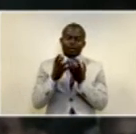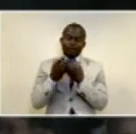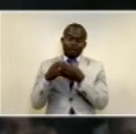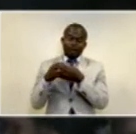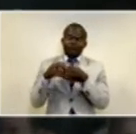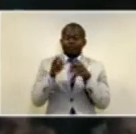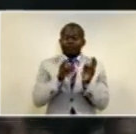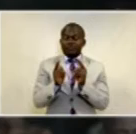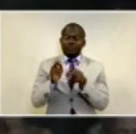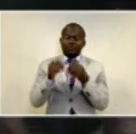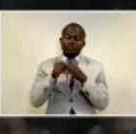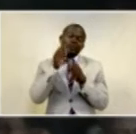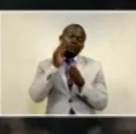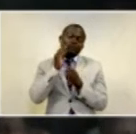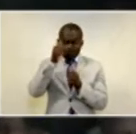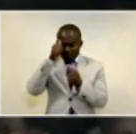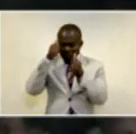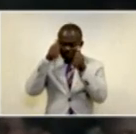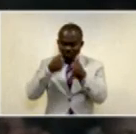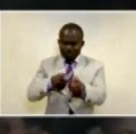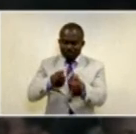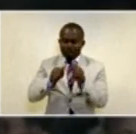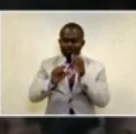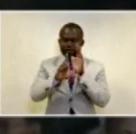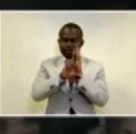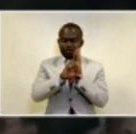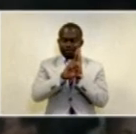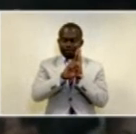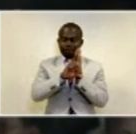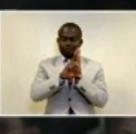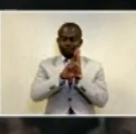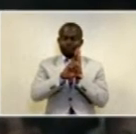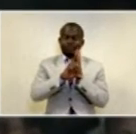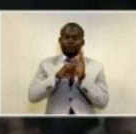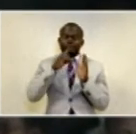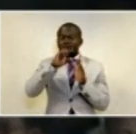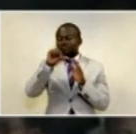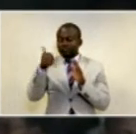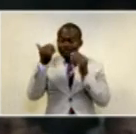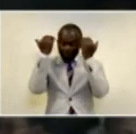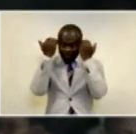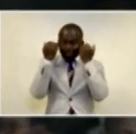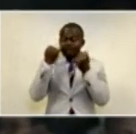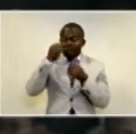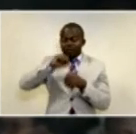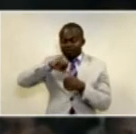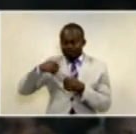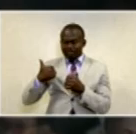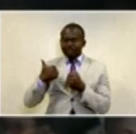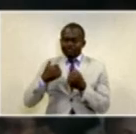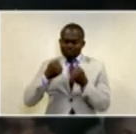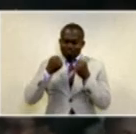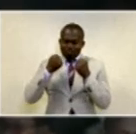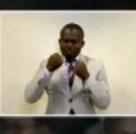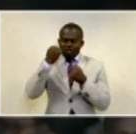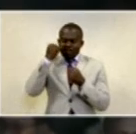There is justice. We shall forward them to judicial organs. There is also a different justice. There is one we all know